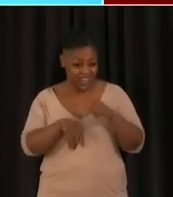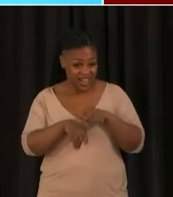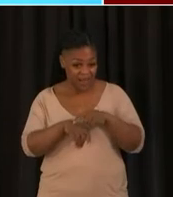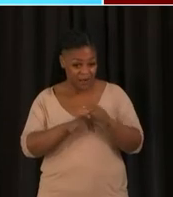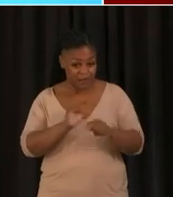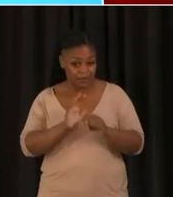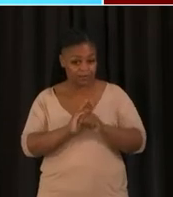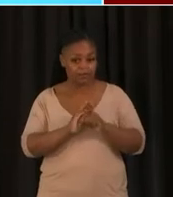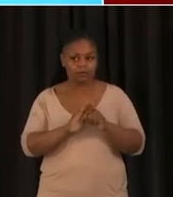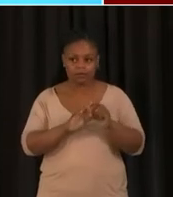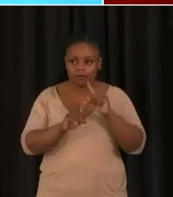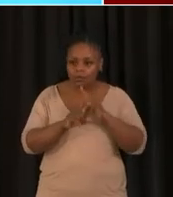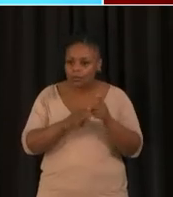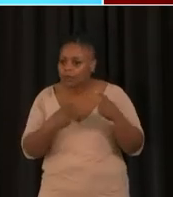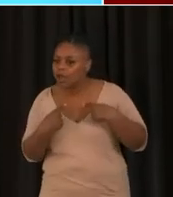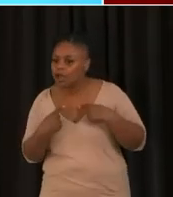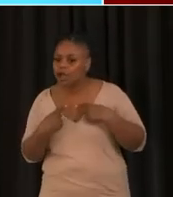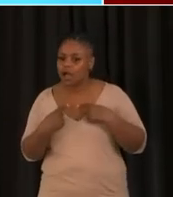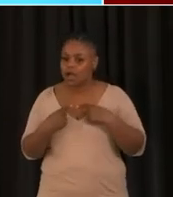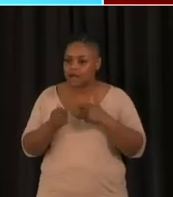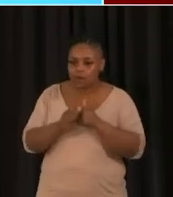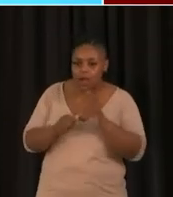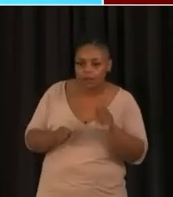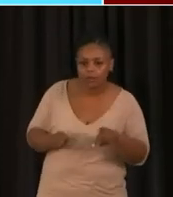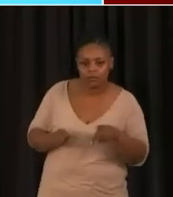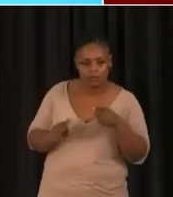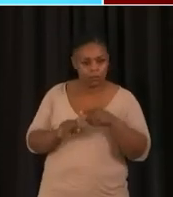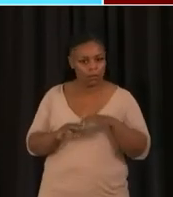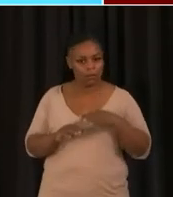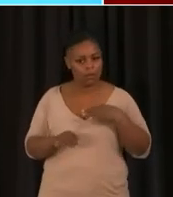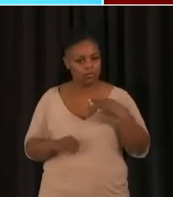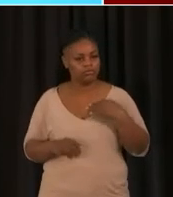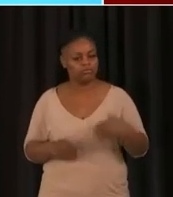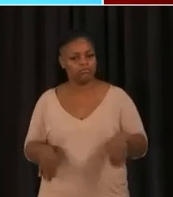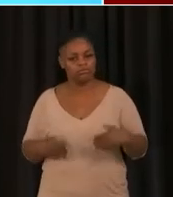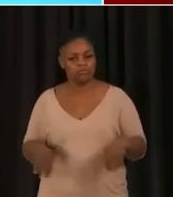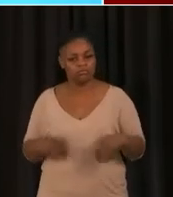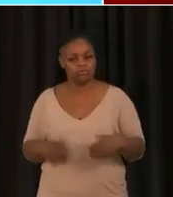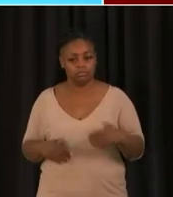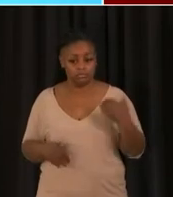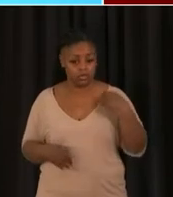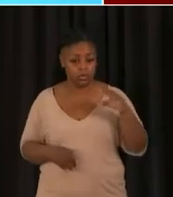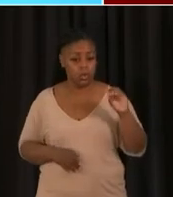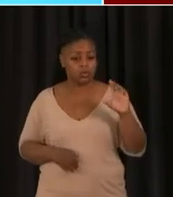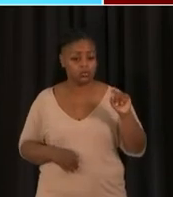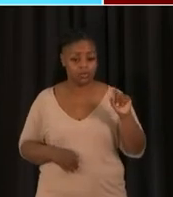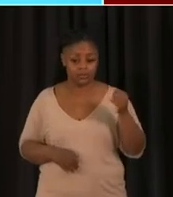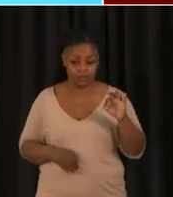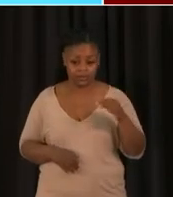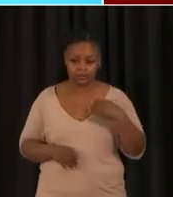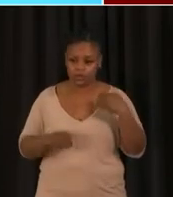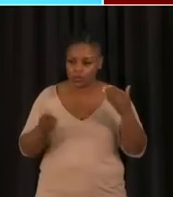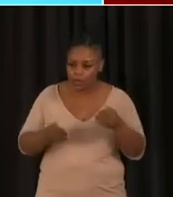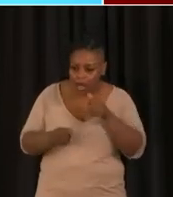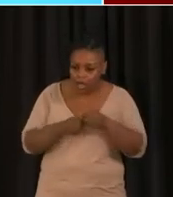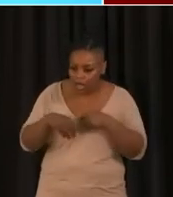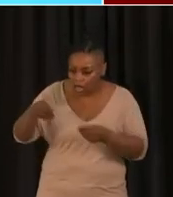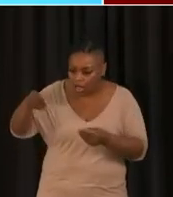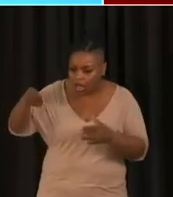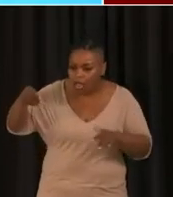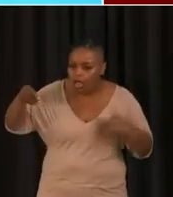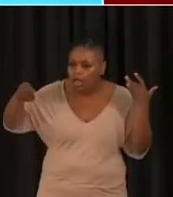and stability was my long-term goal. In August 2019, Lisa Dean, president of Federal Contractors, Inc.,